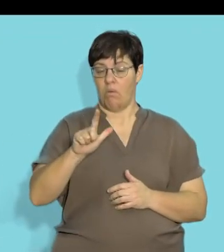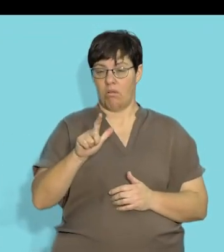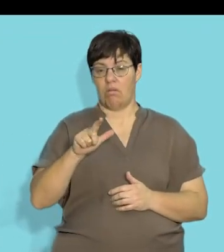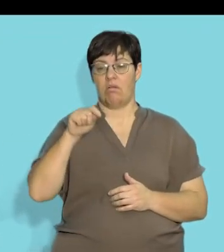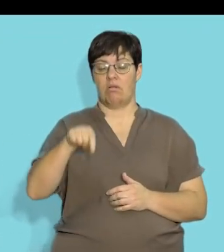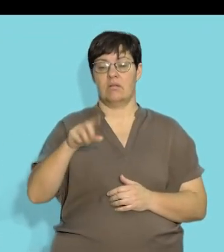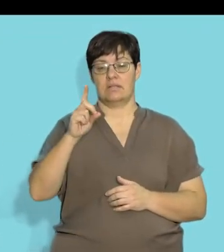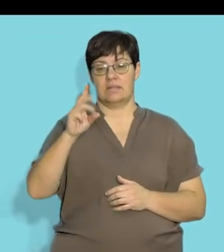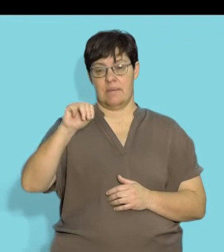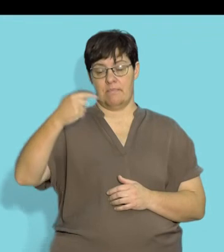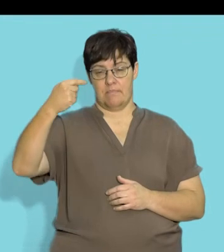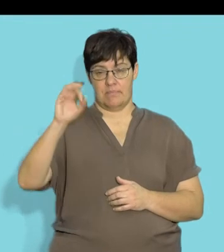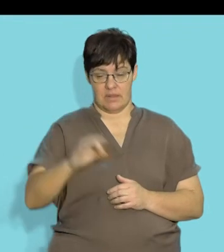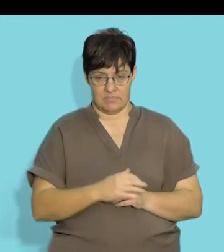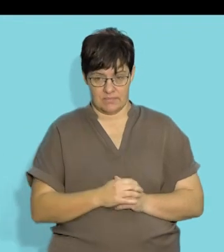decimeter, okay?